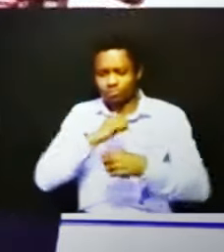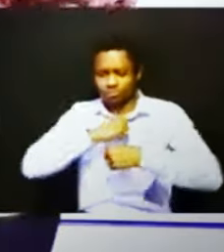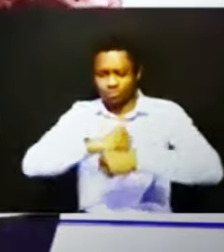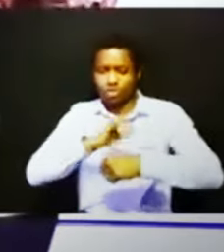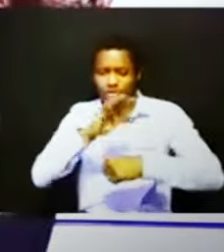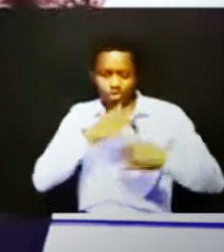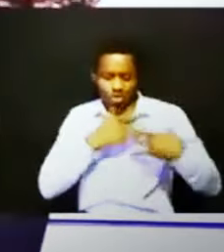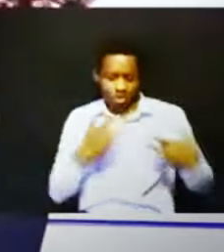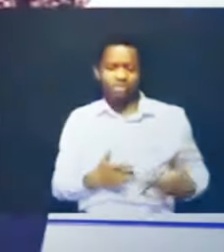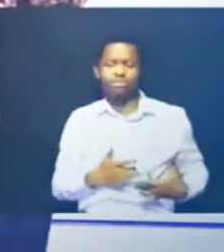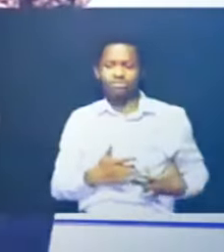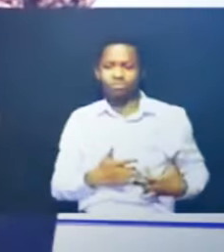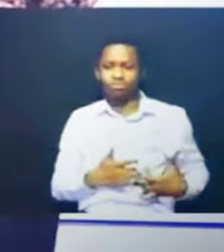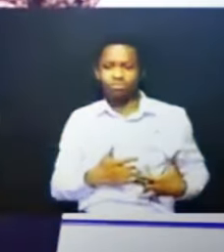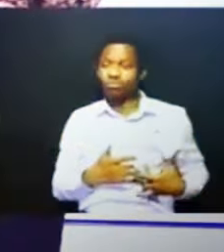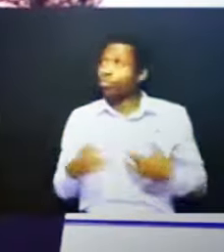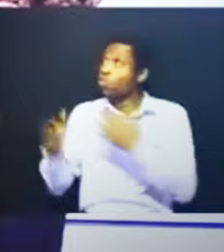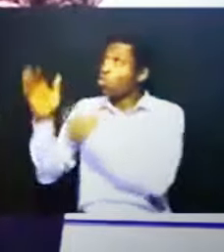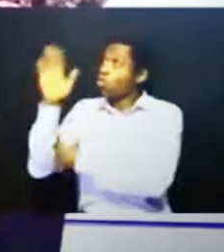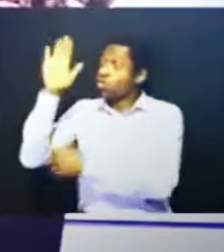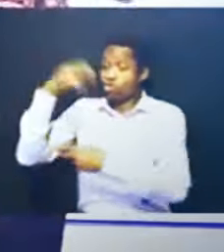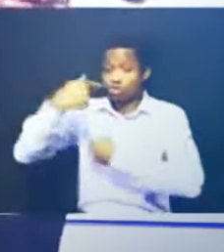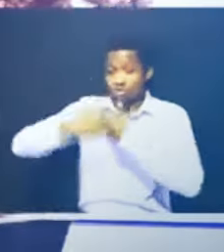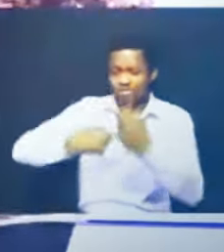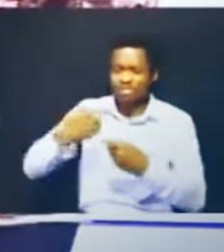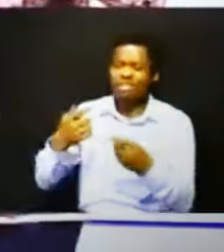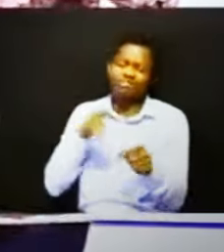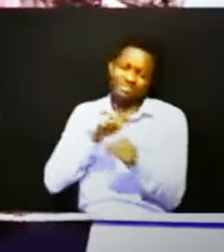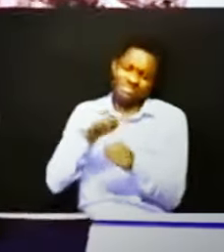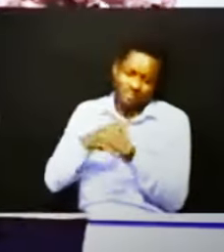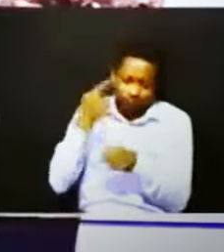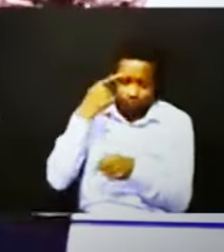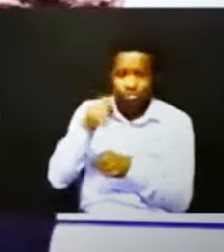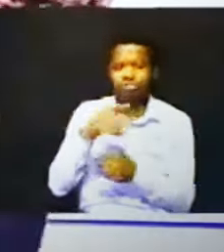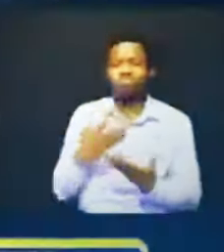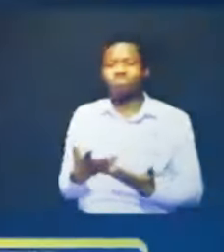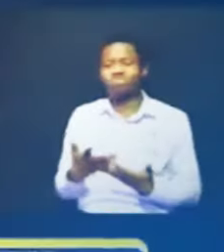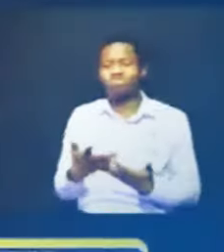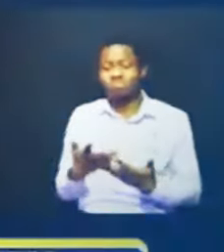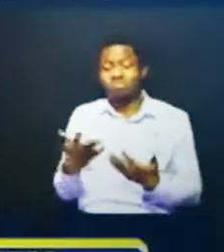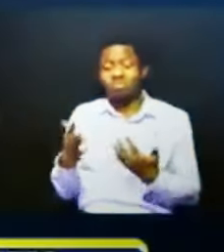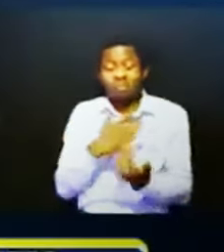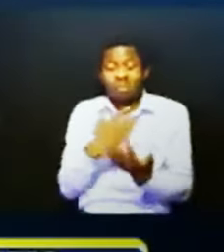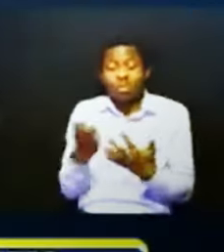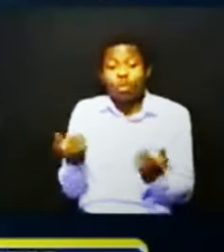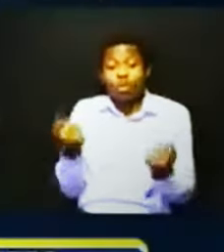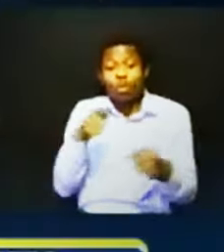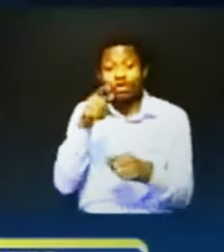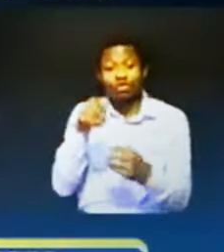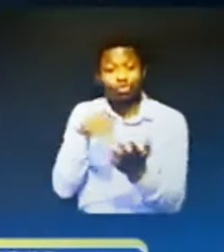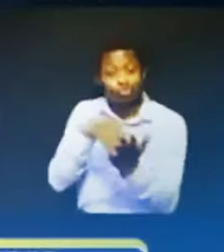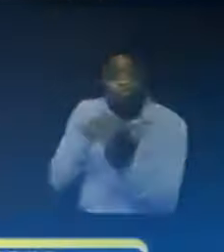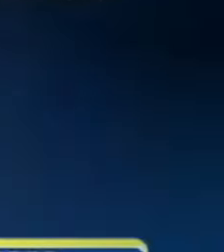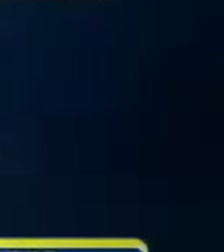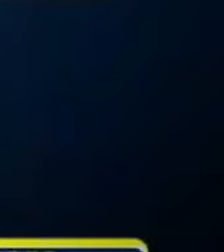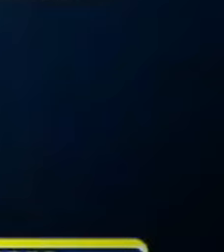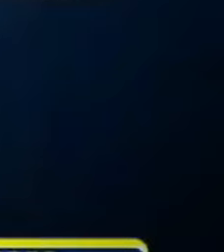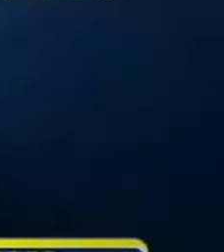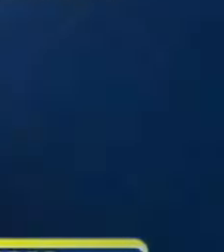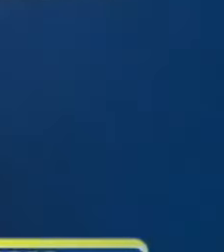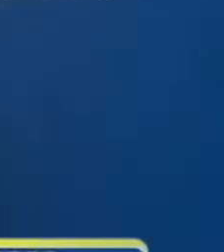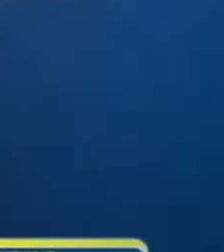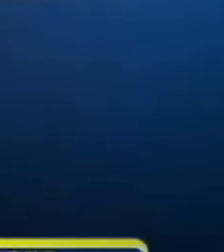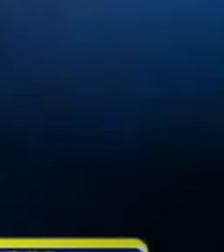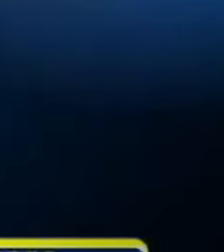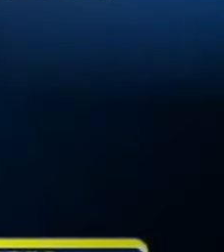heart. His grace is sufficient for you. Even in your weakness. Even in your